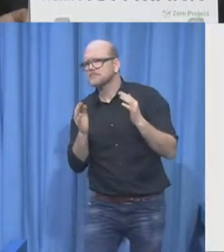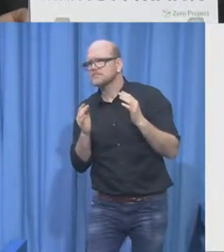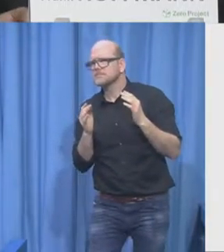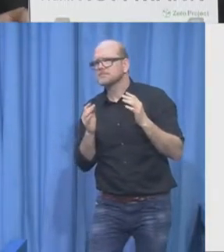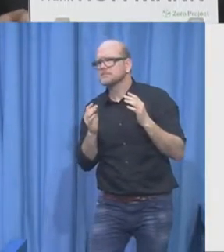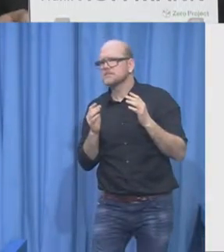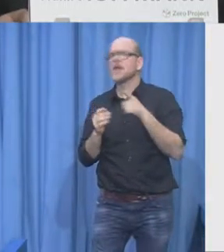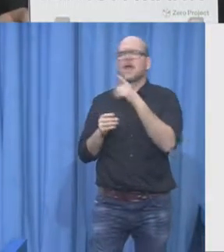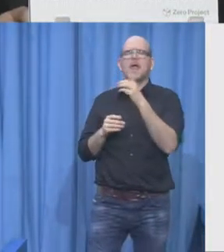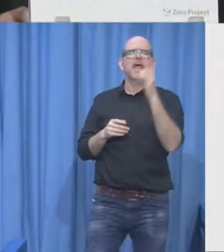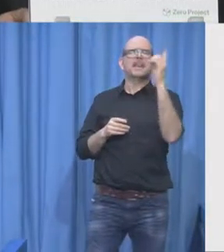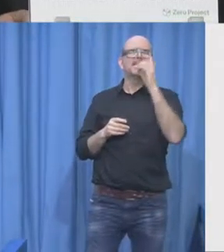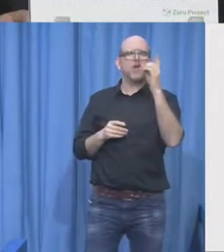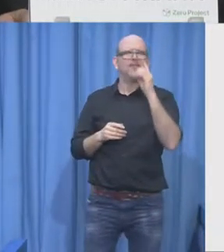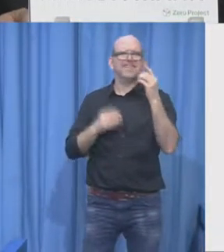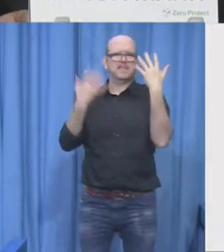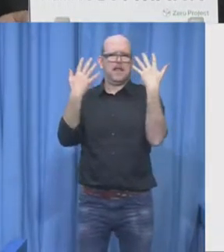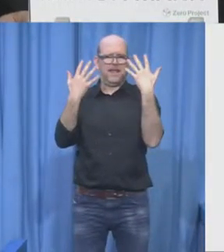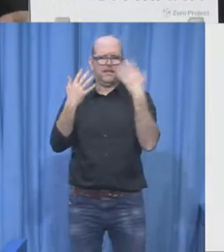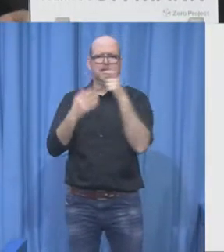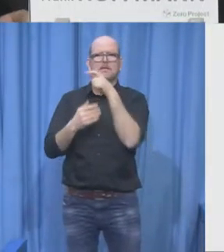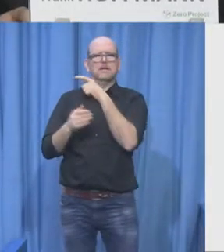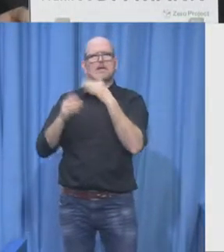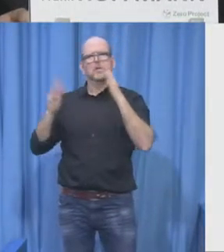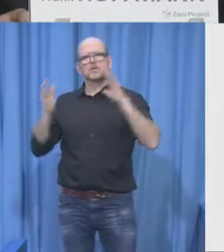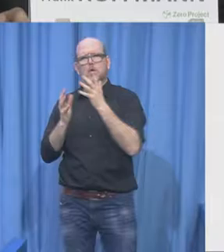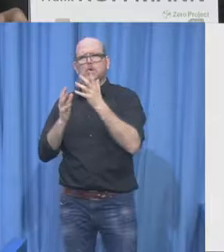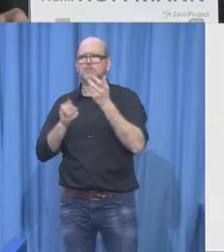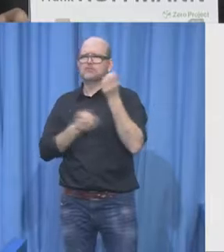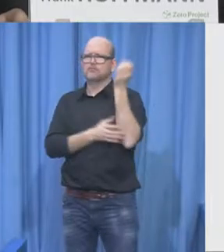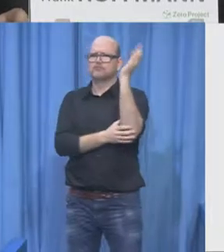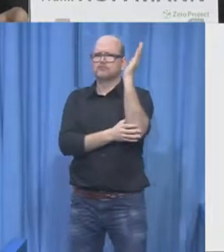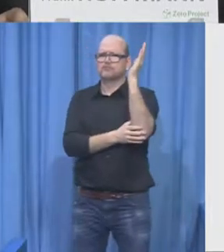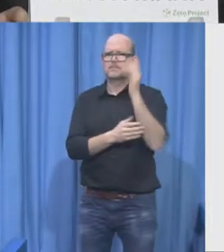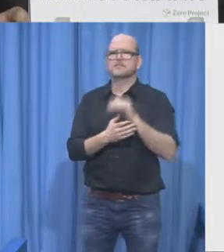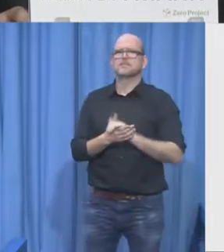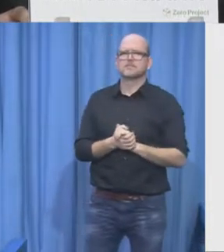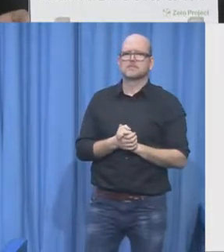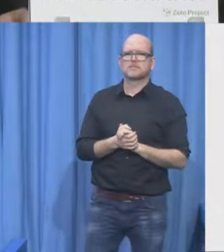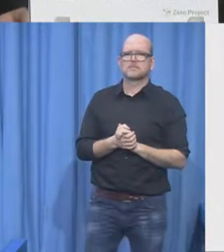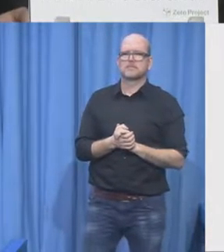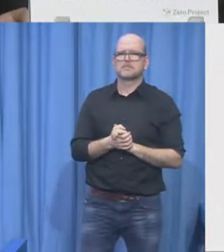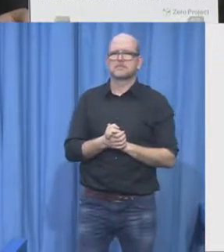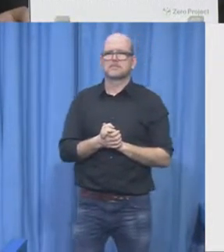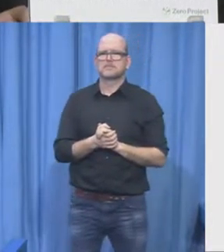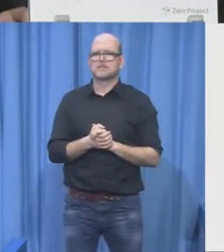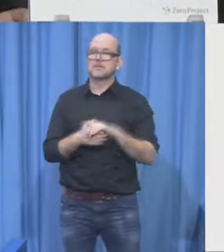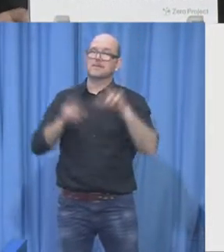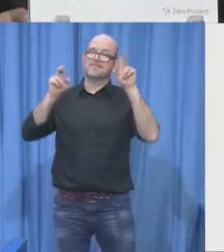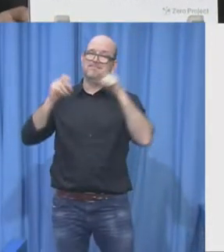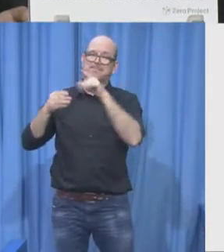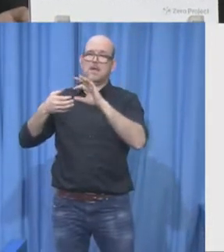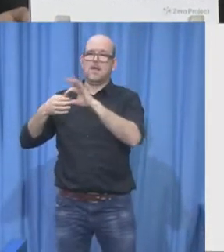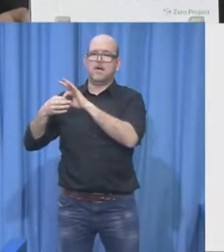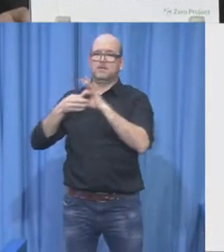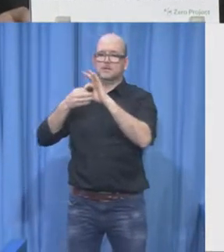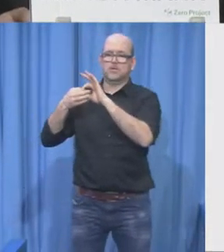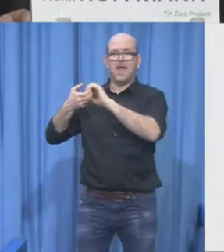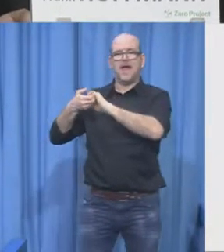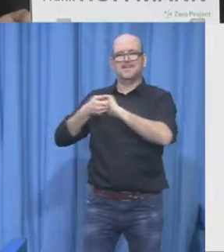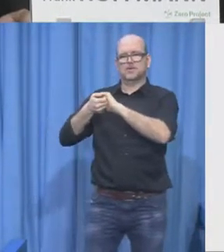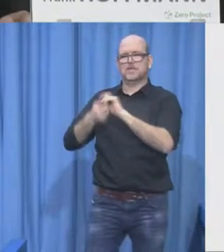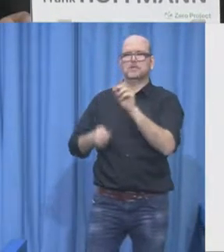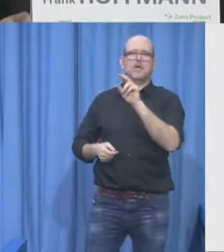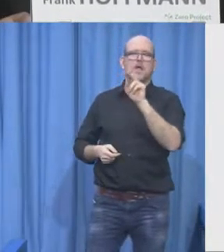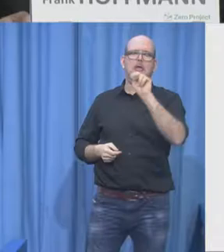a non-for-profit enterprise, which started its activities in April 2014, even if we